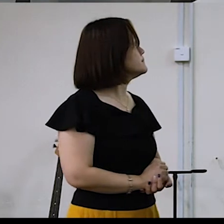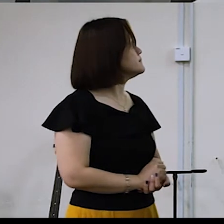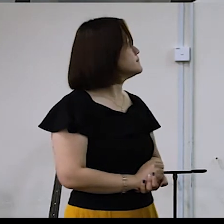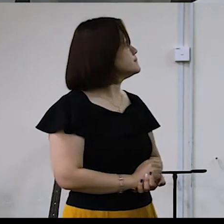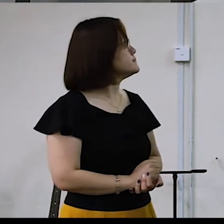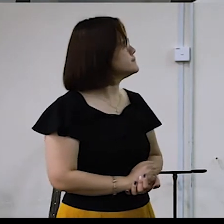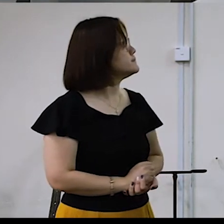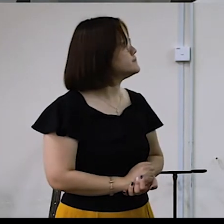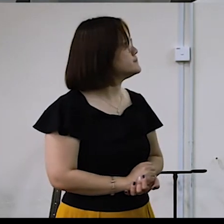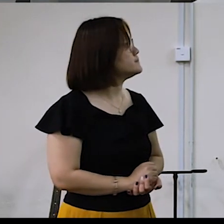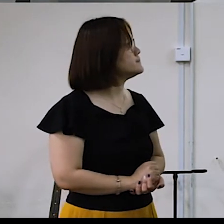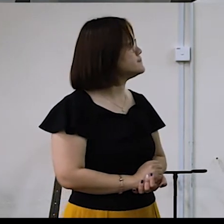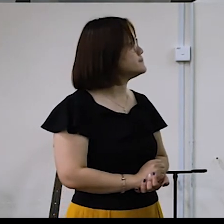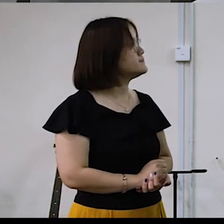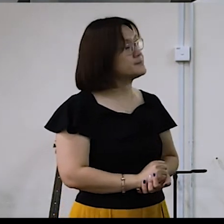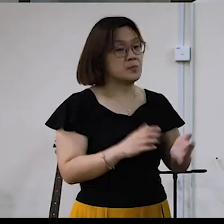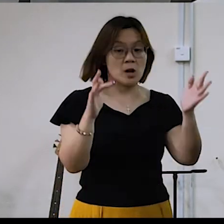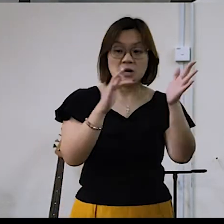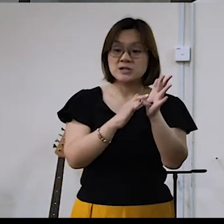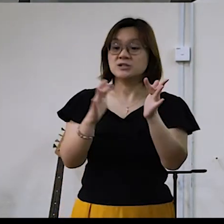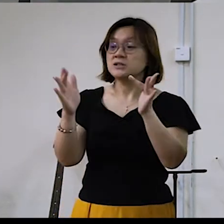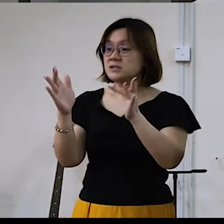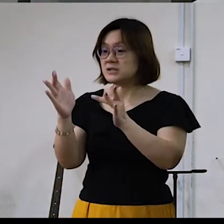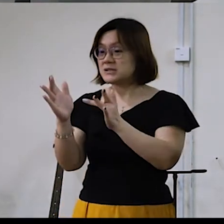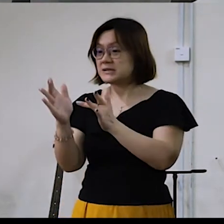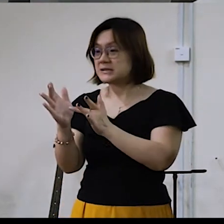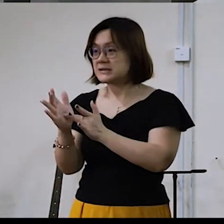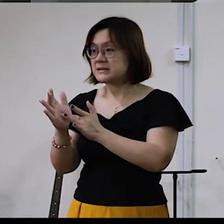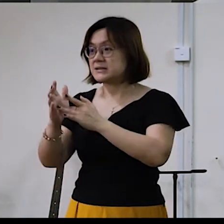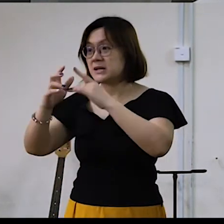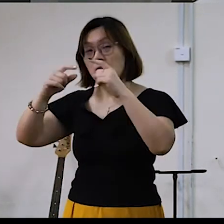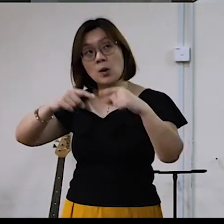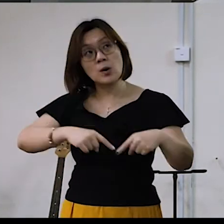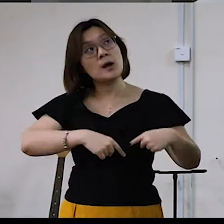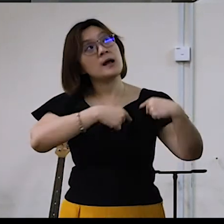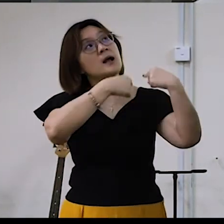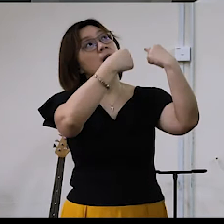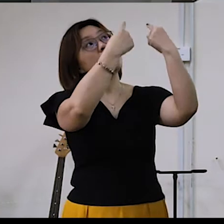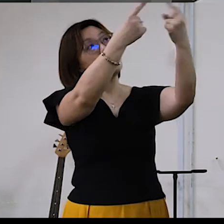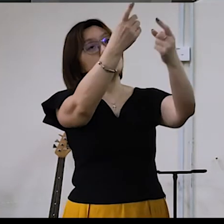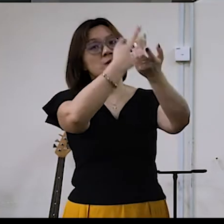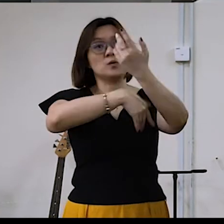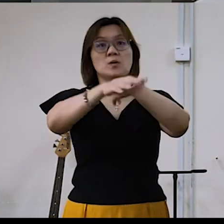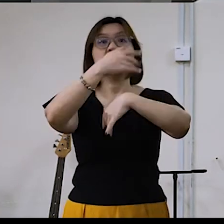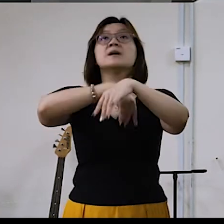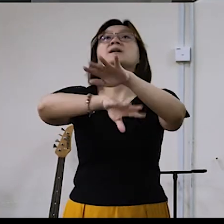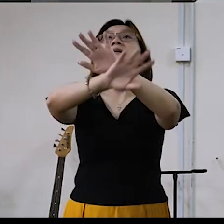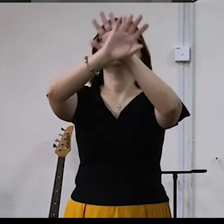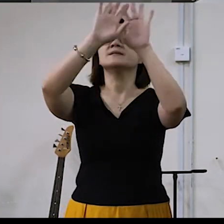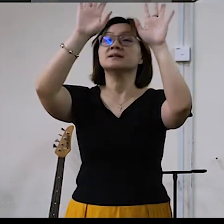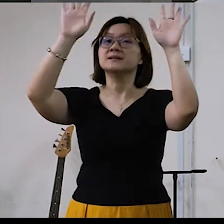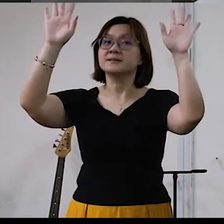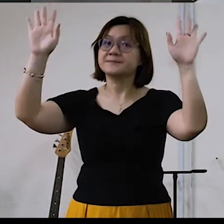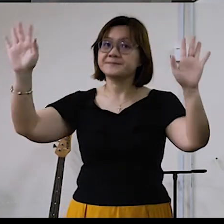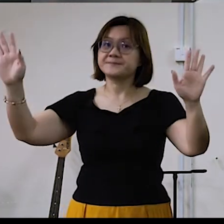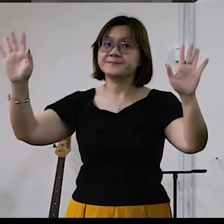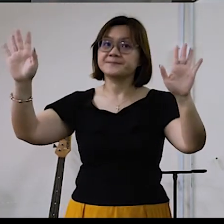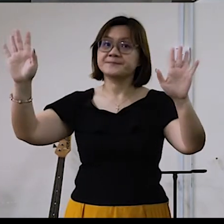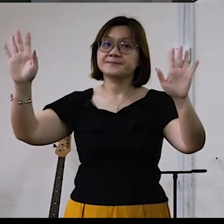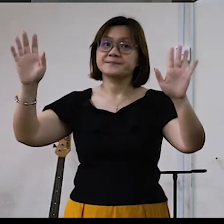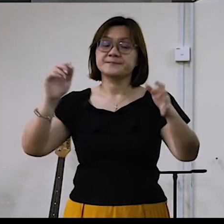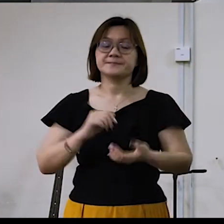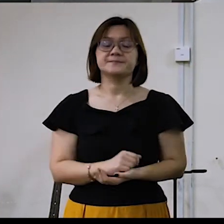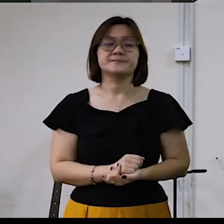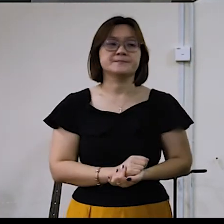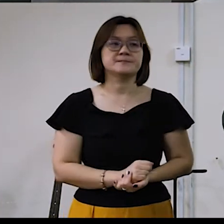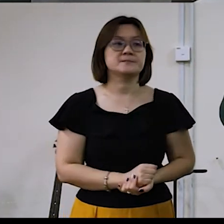up. So Jesus was taken up. We call that the day of ascension. After he threw the Holy